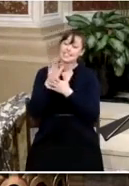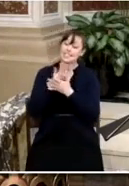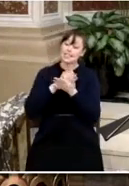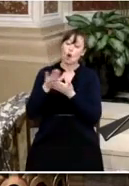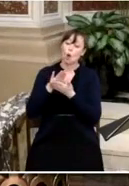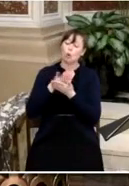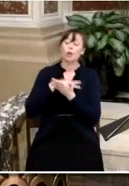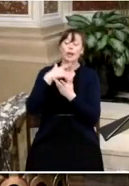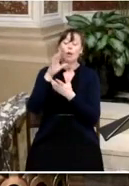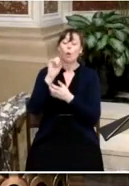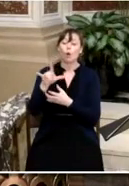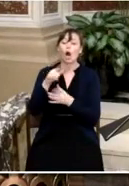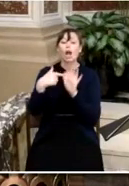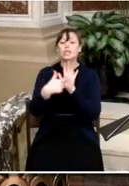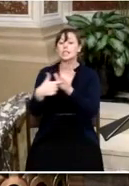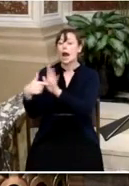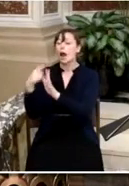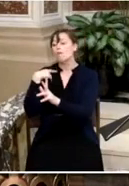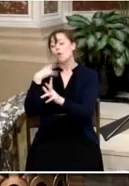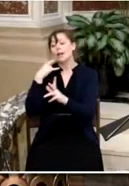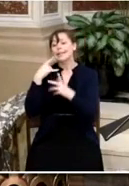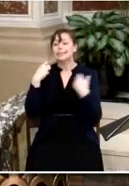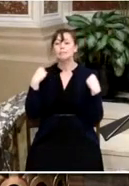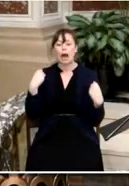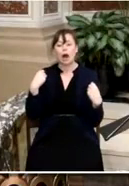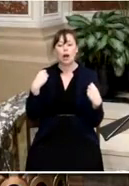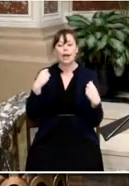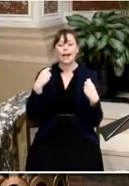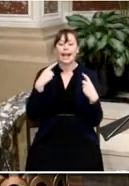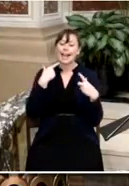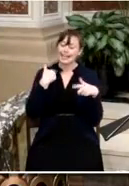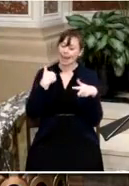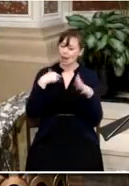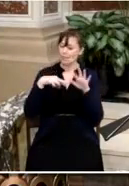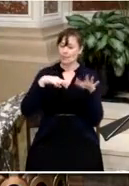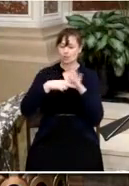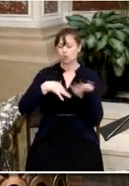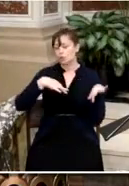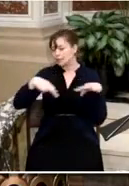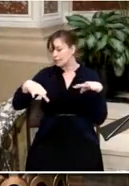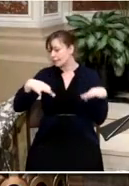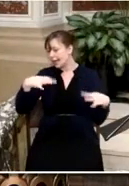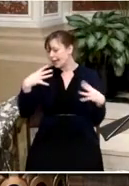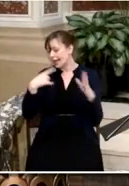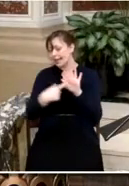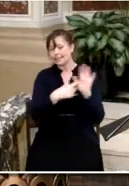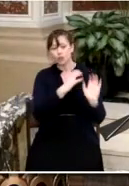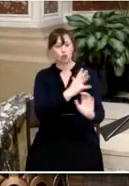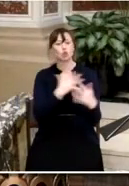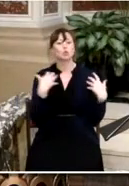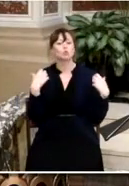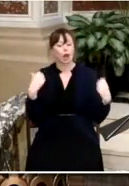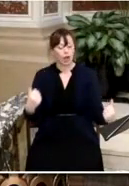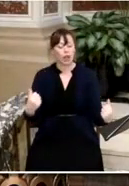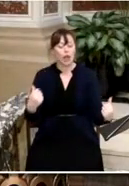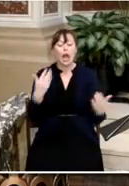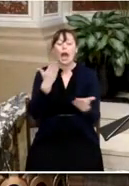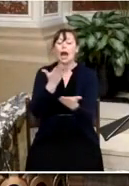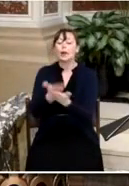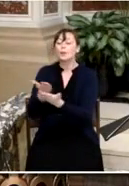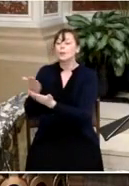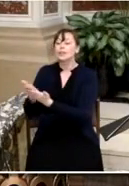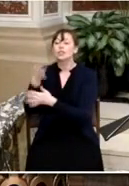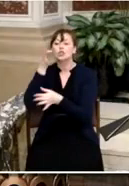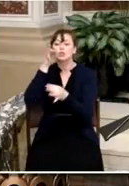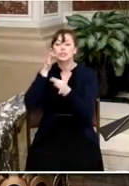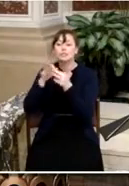signs of his power, expressions of his strength, and witnesses to his